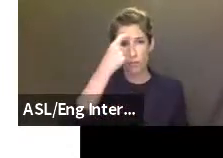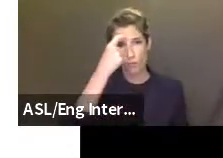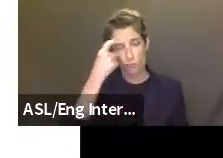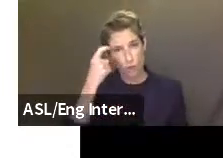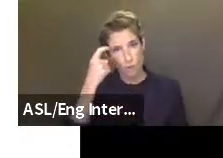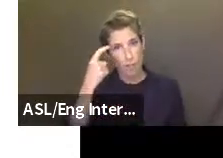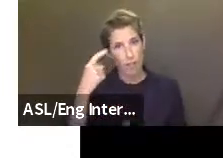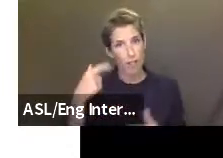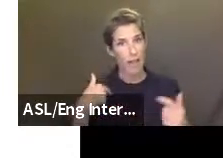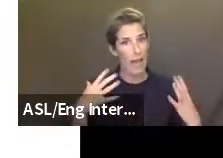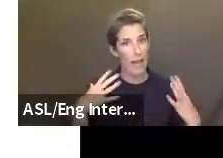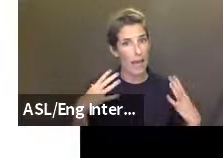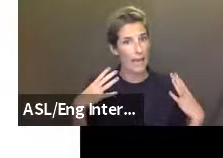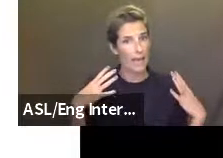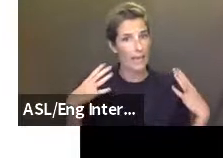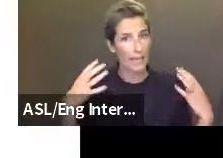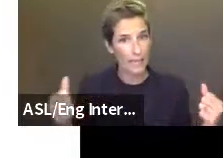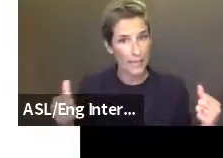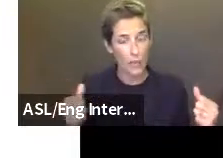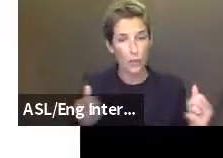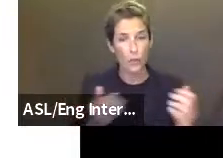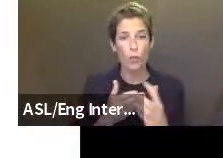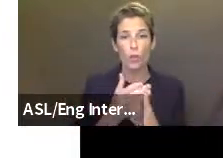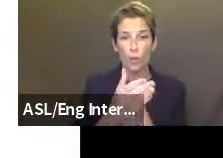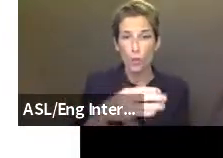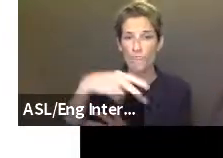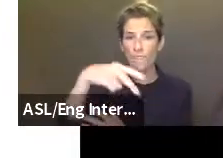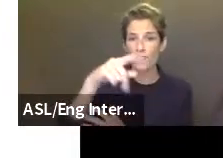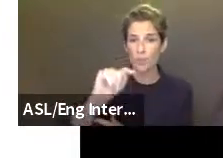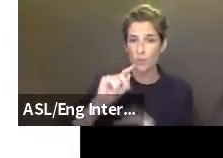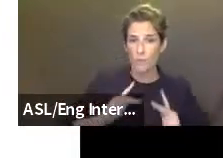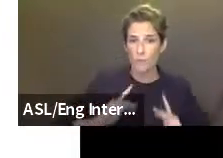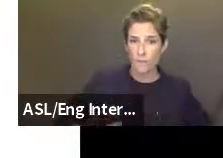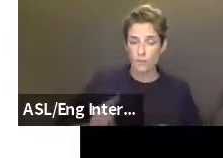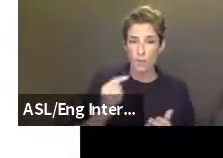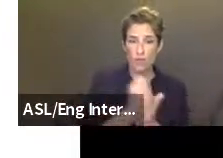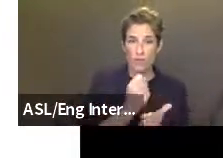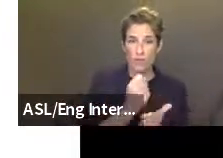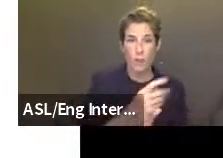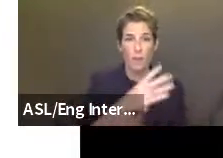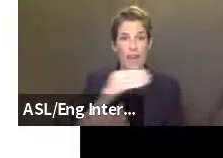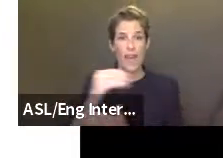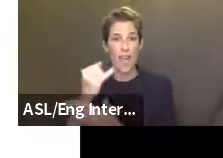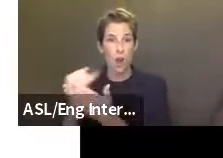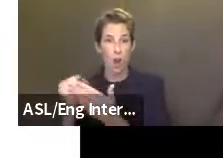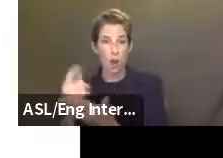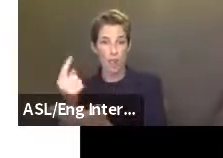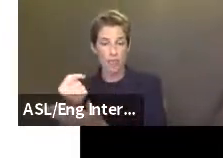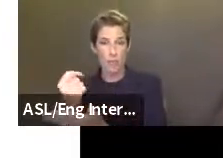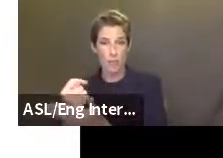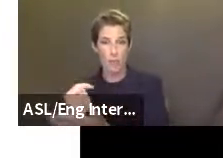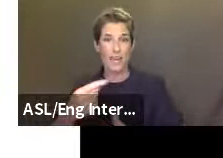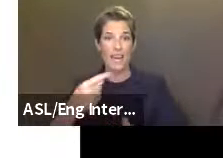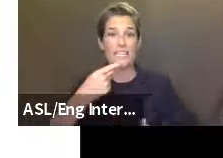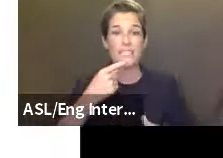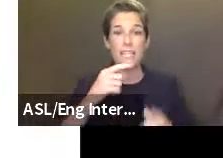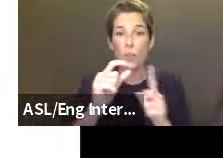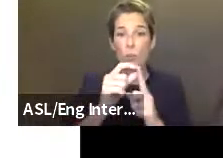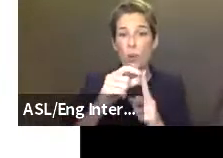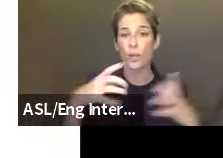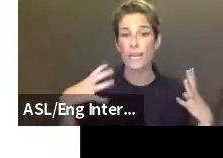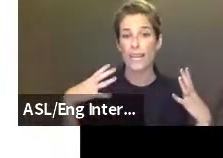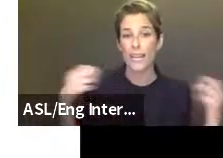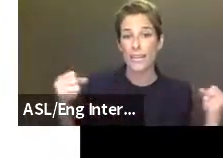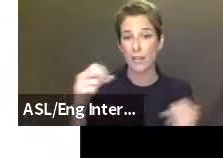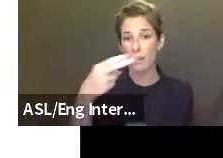over several years with intense physical therapy and art therapy sessions. I need healed, not cured. This distinction